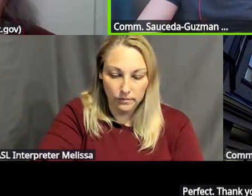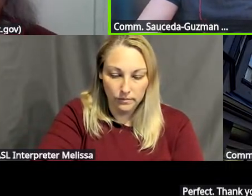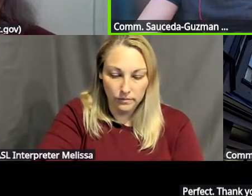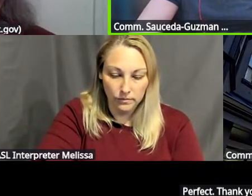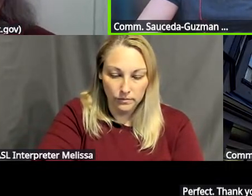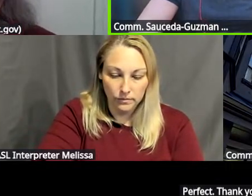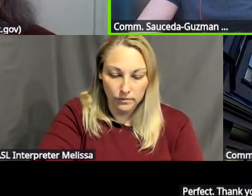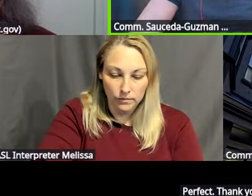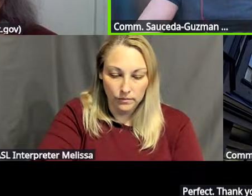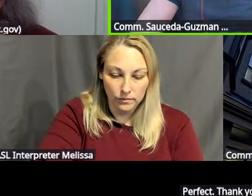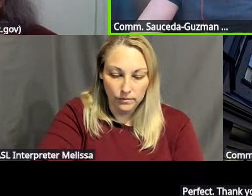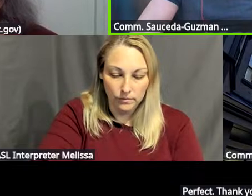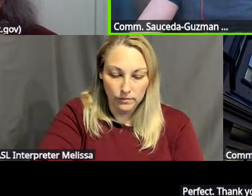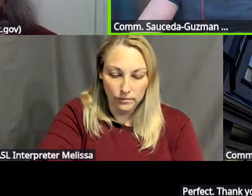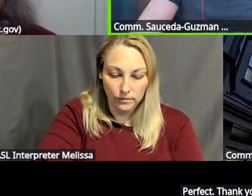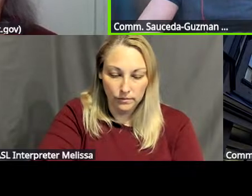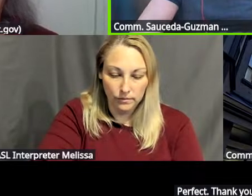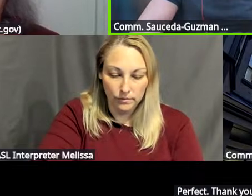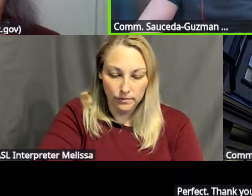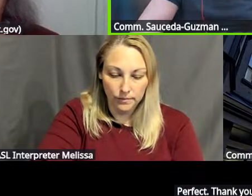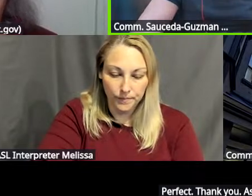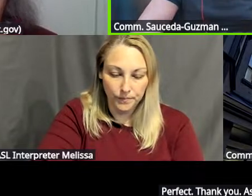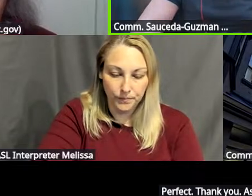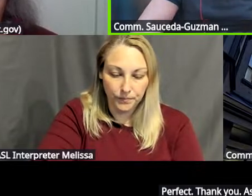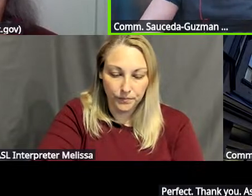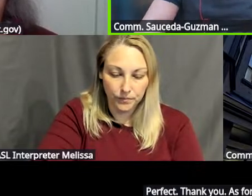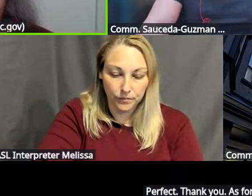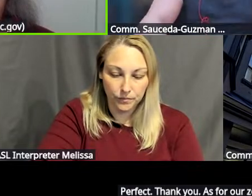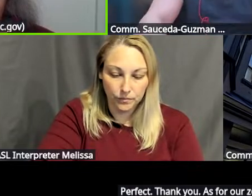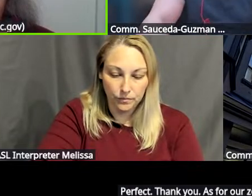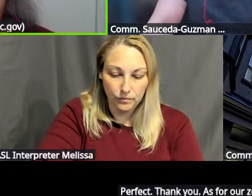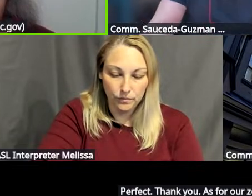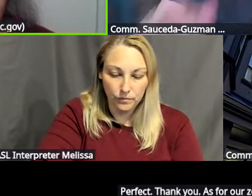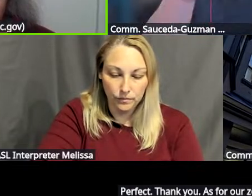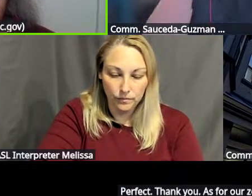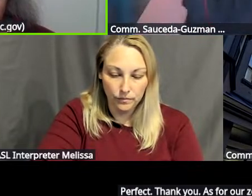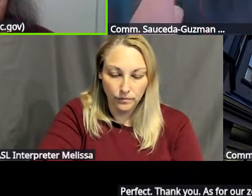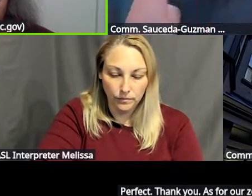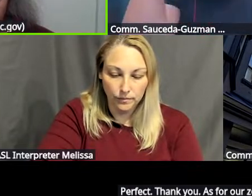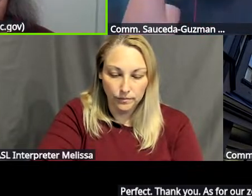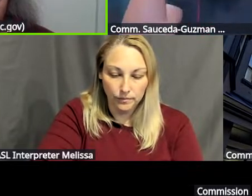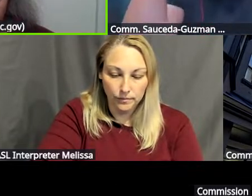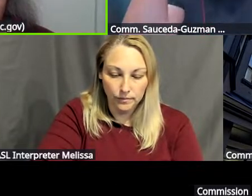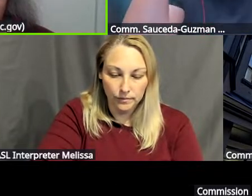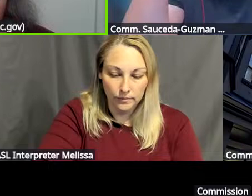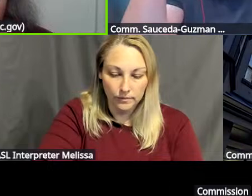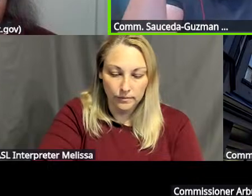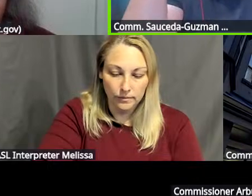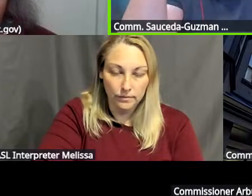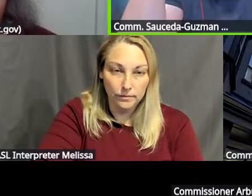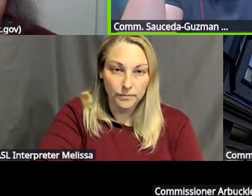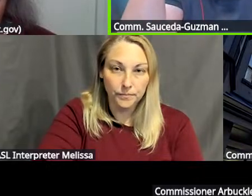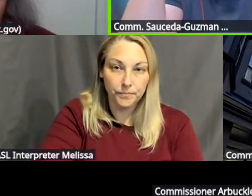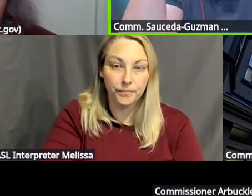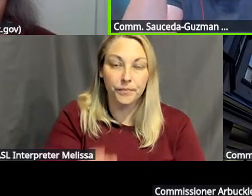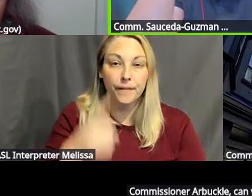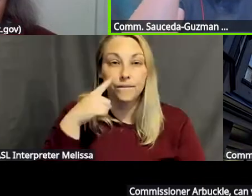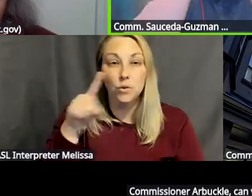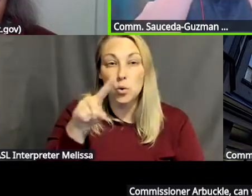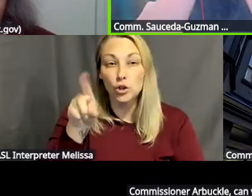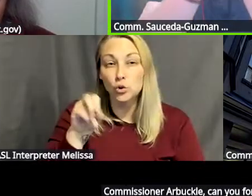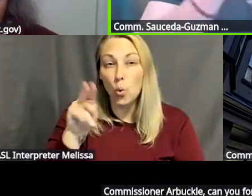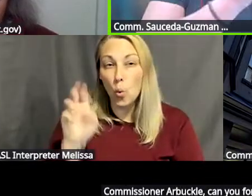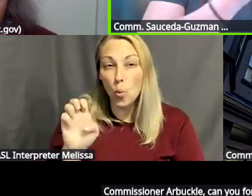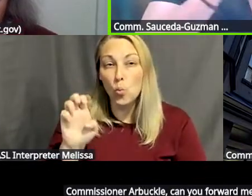As for our zoning committee, Commissioner Arbuckle, can you forward me the email of your